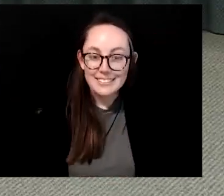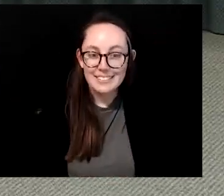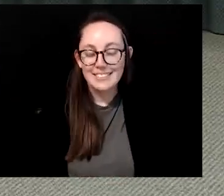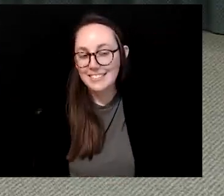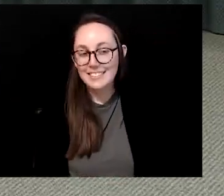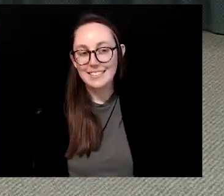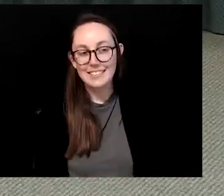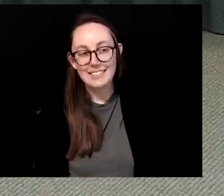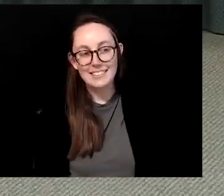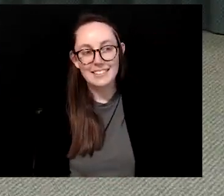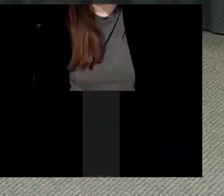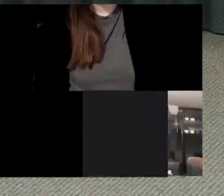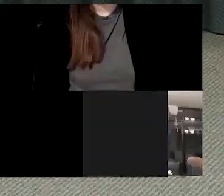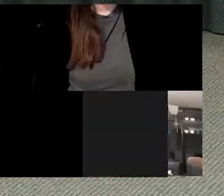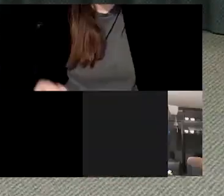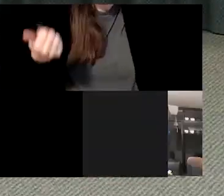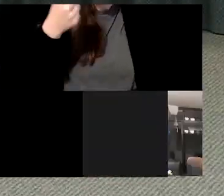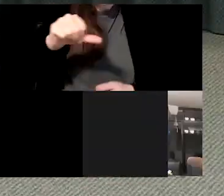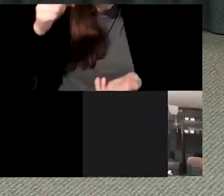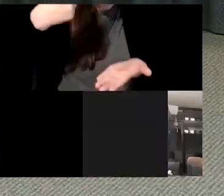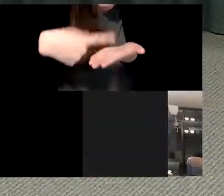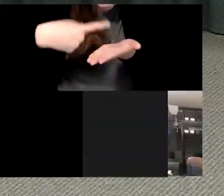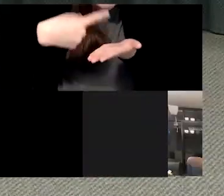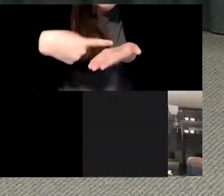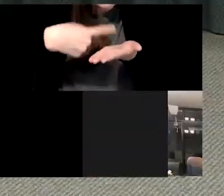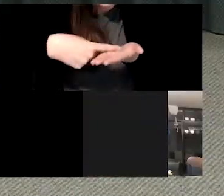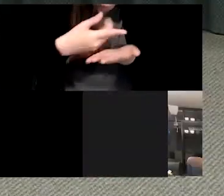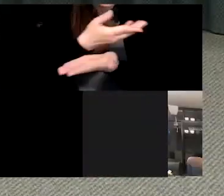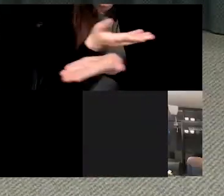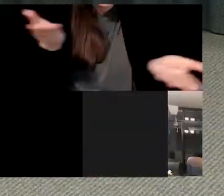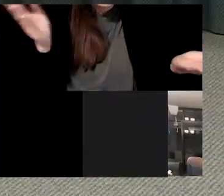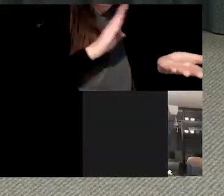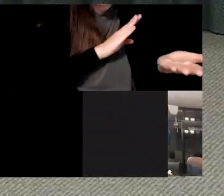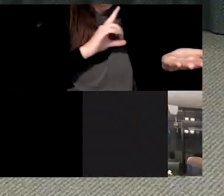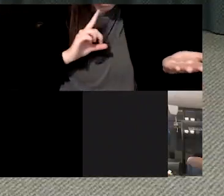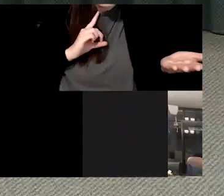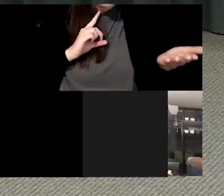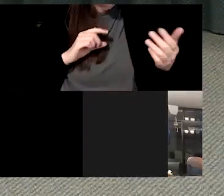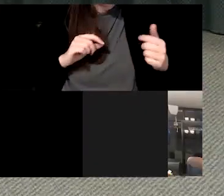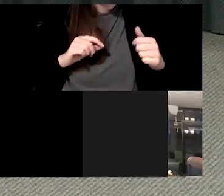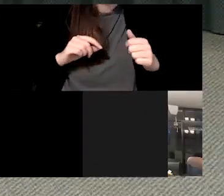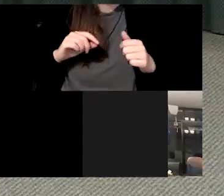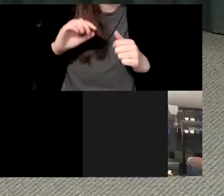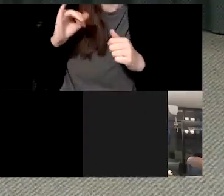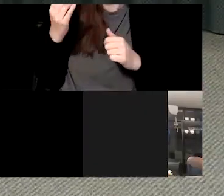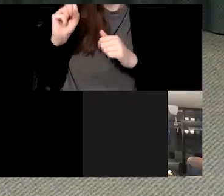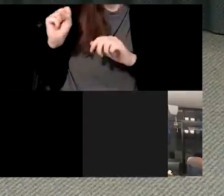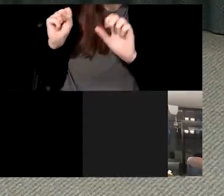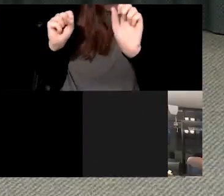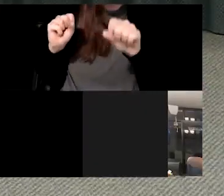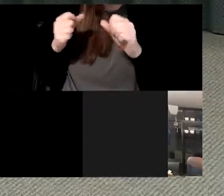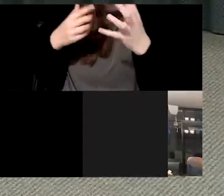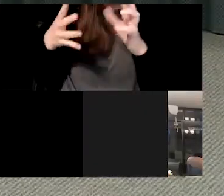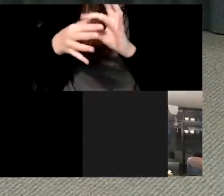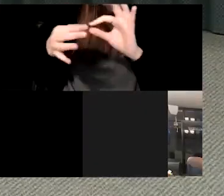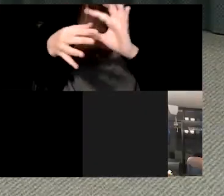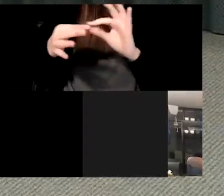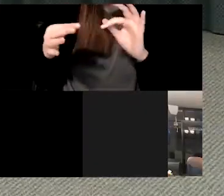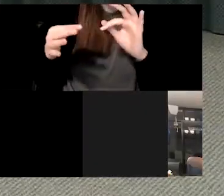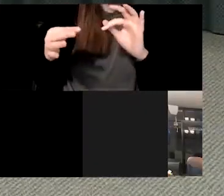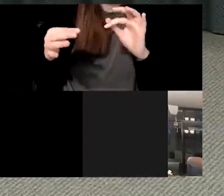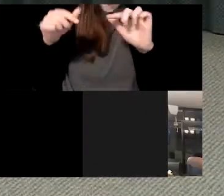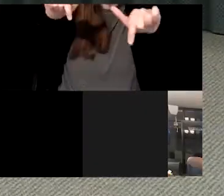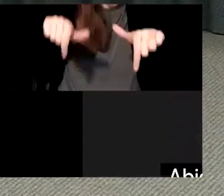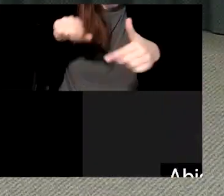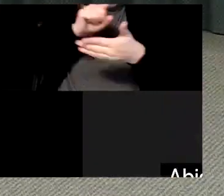uh any discussion board I do want to bring your attention to something please they are different this week than they